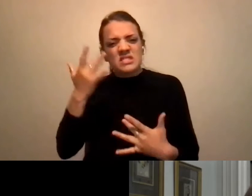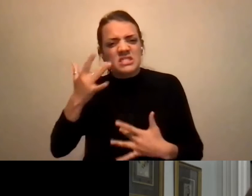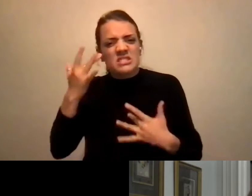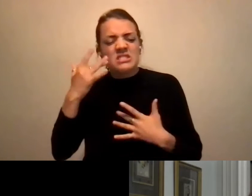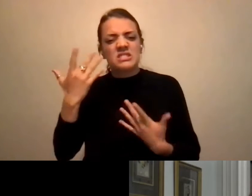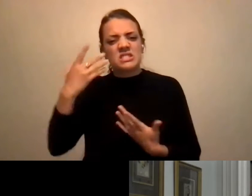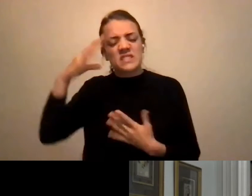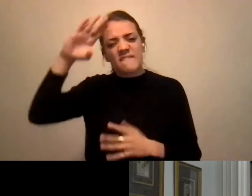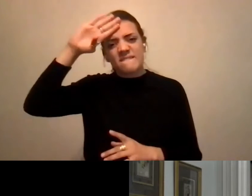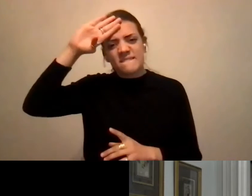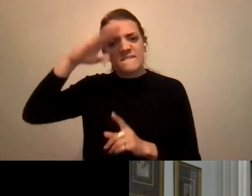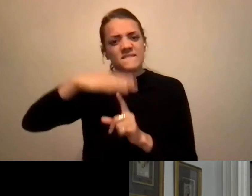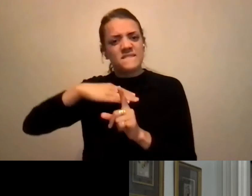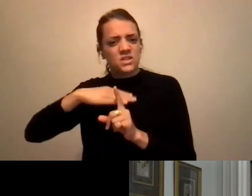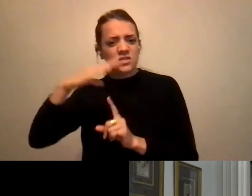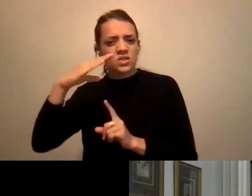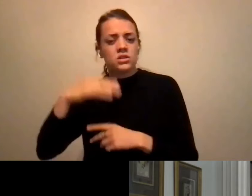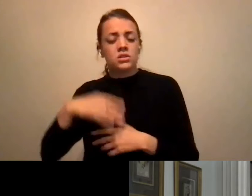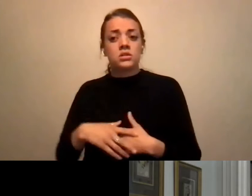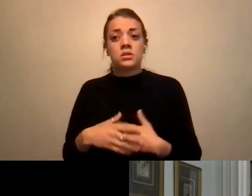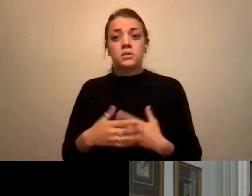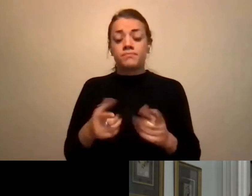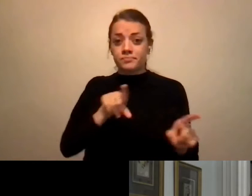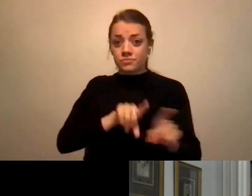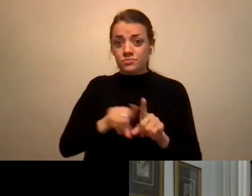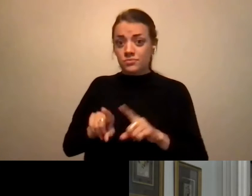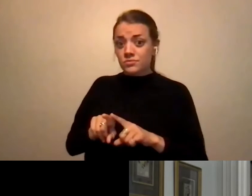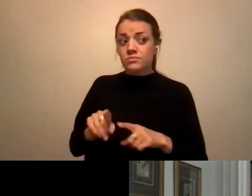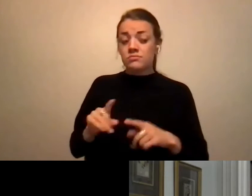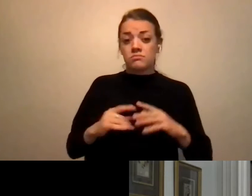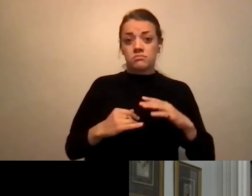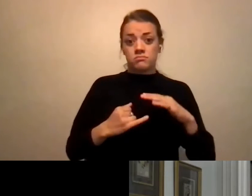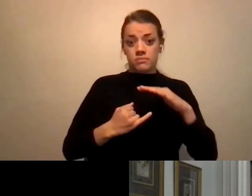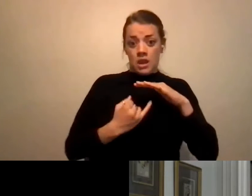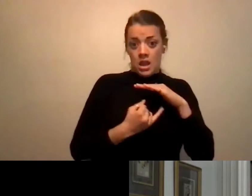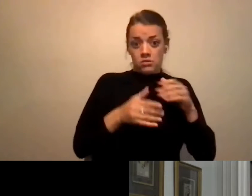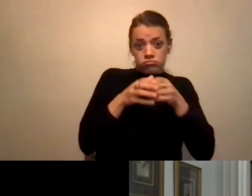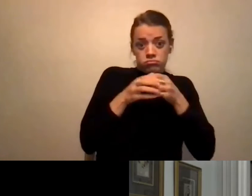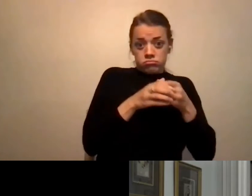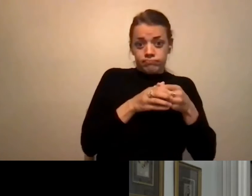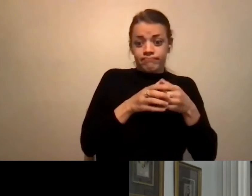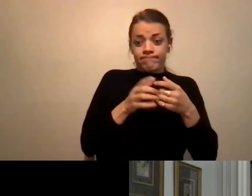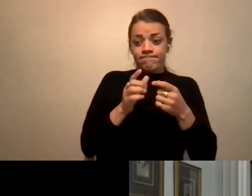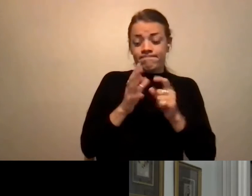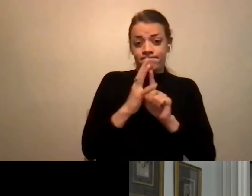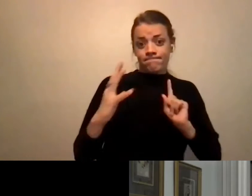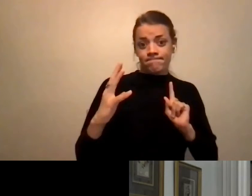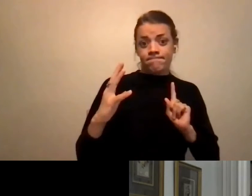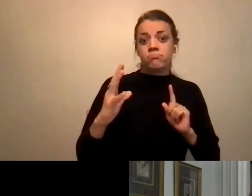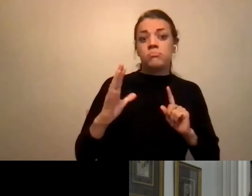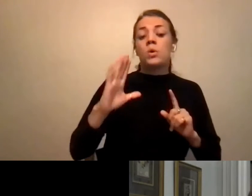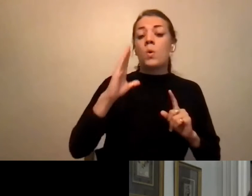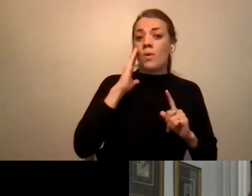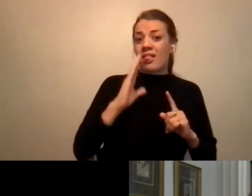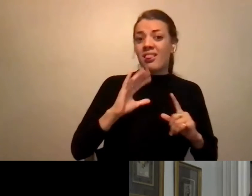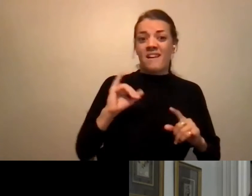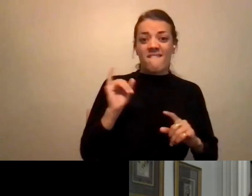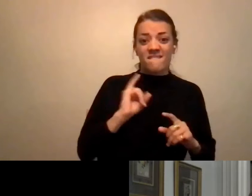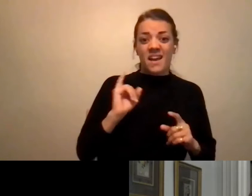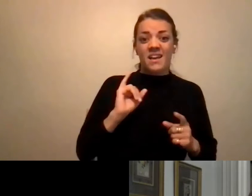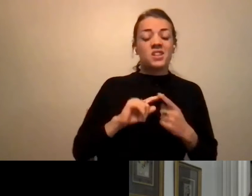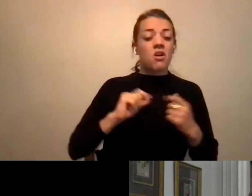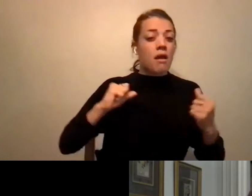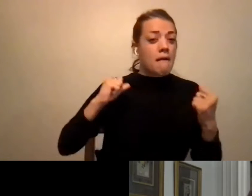is, you know, we thought having to isolate for 10 days for COVID was bad, but monkeypox, you're infectious until all of those skin